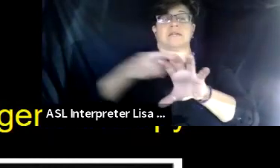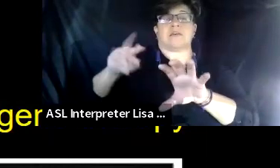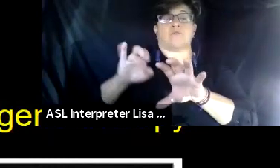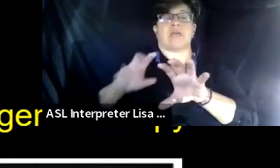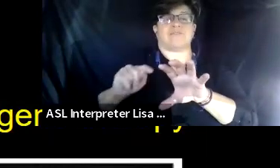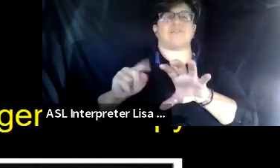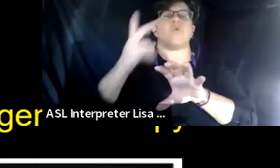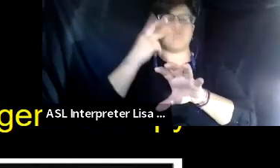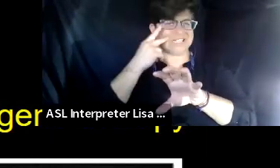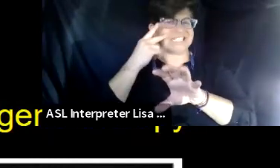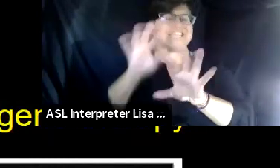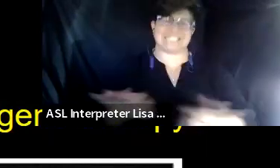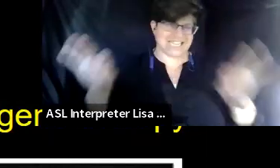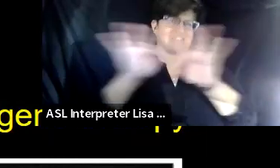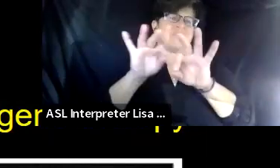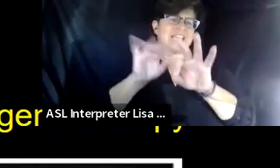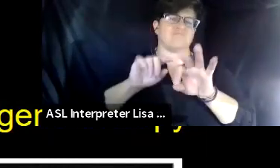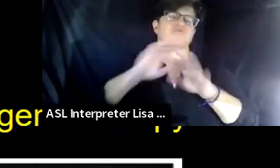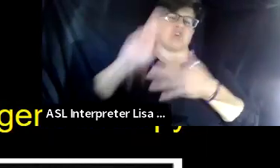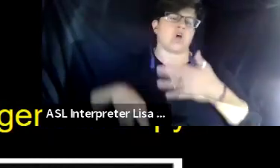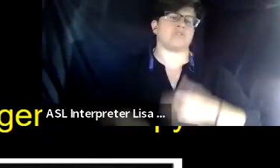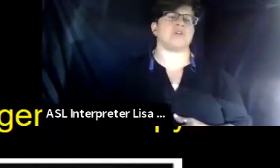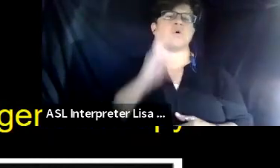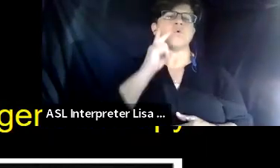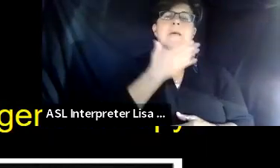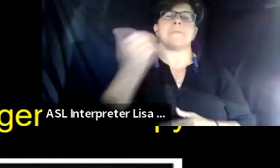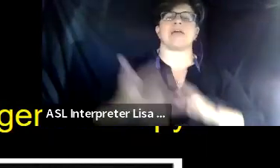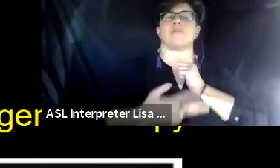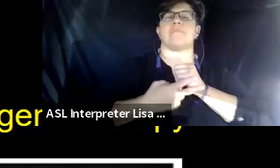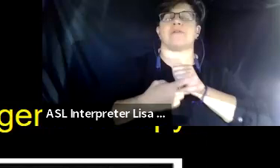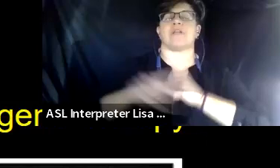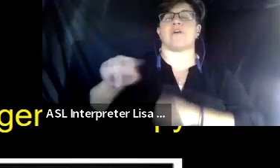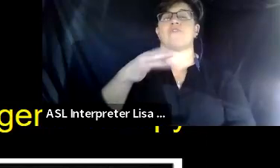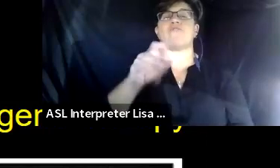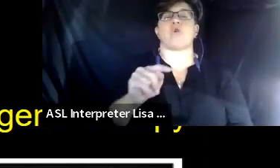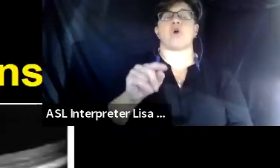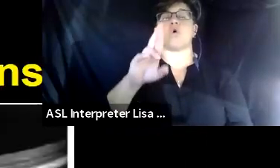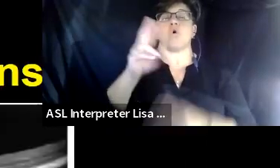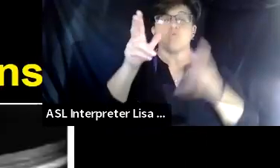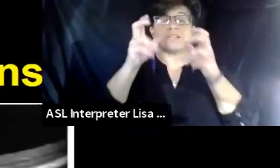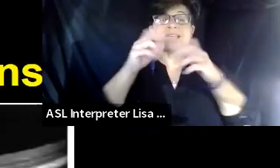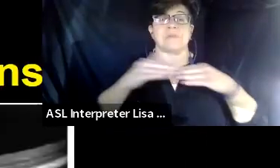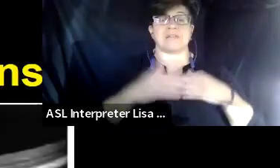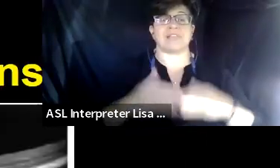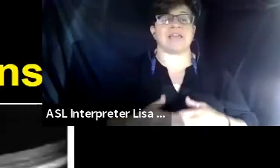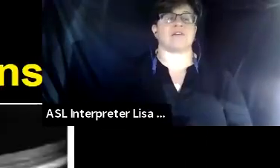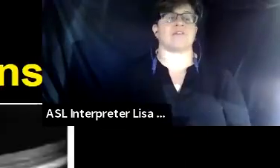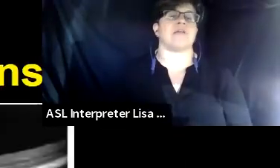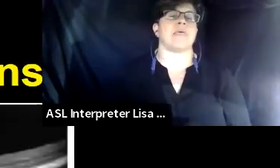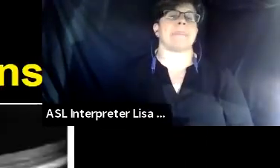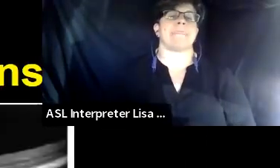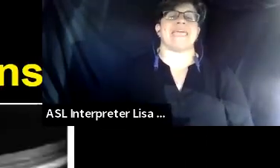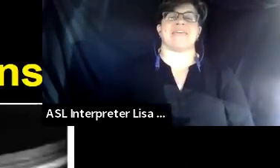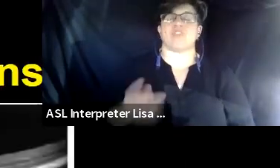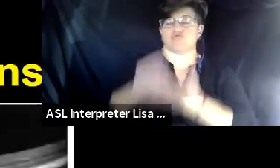And similarly, on OCT, we can see better preservation of the photoreceptor layer in the treated side in single injected retinas, and in